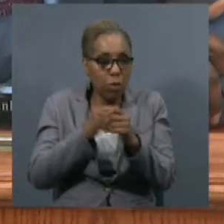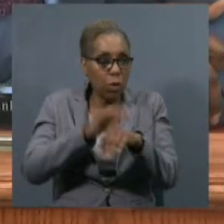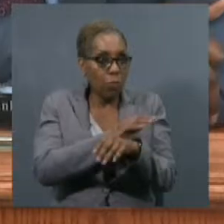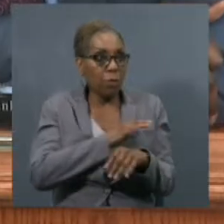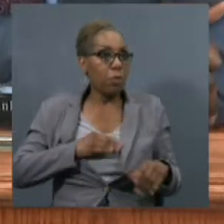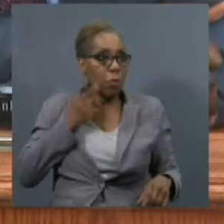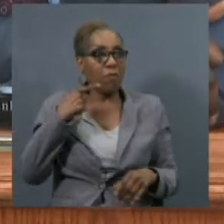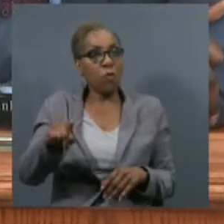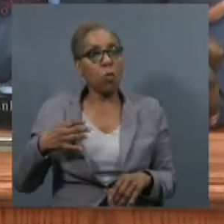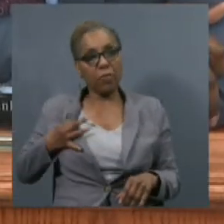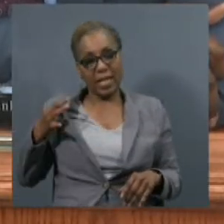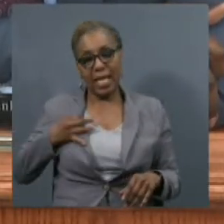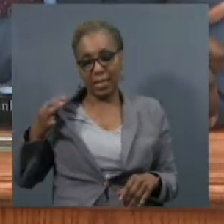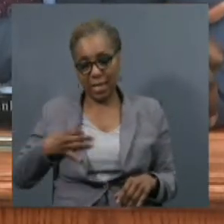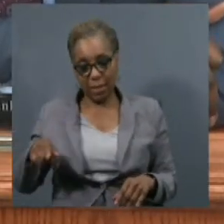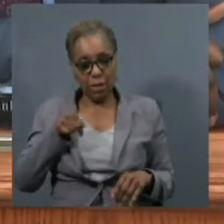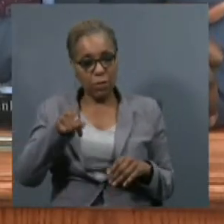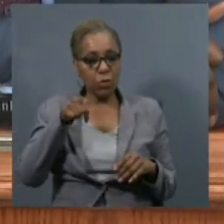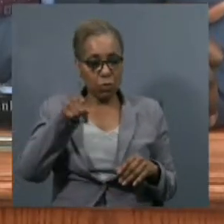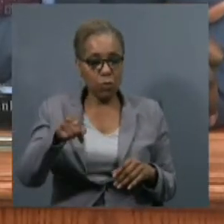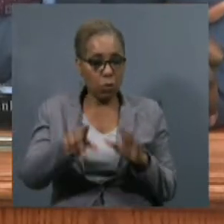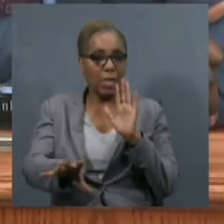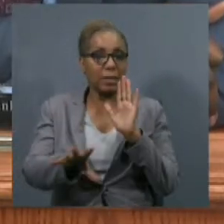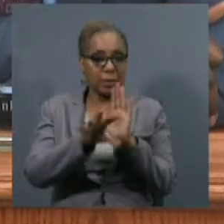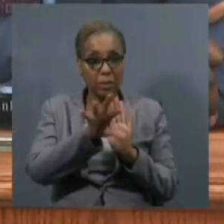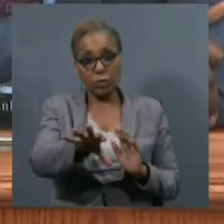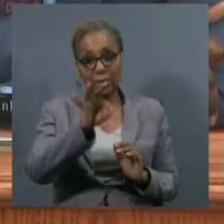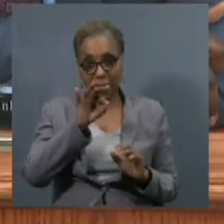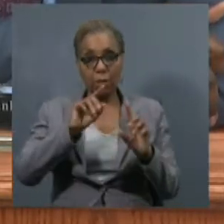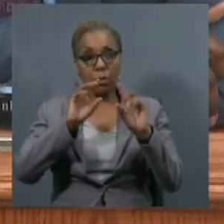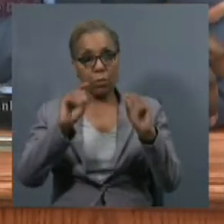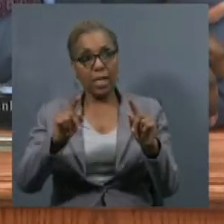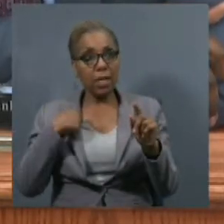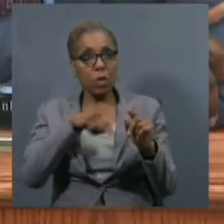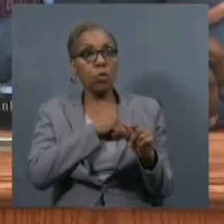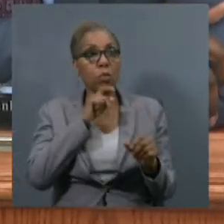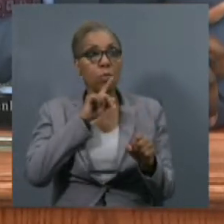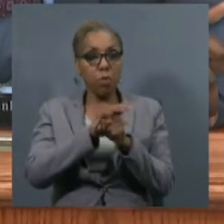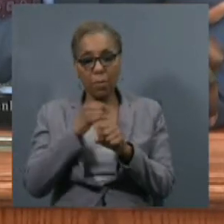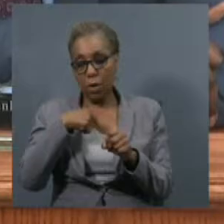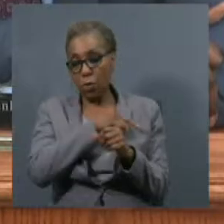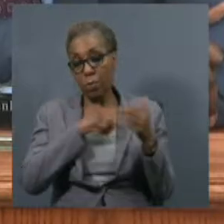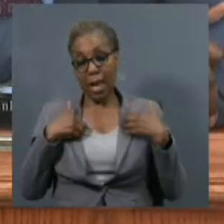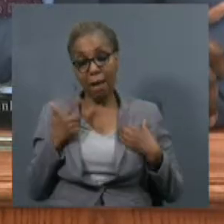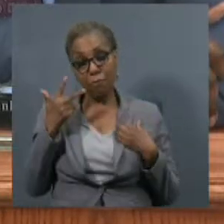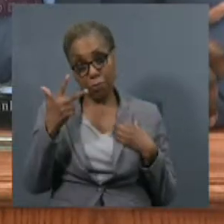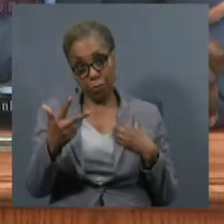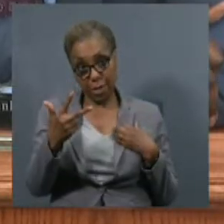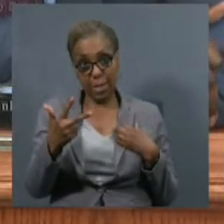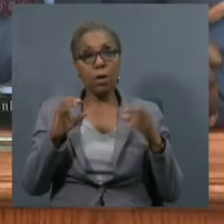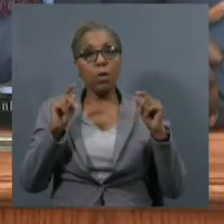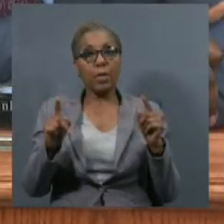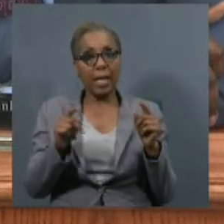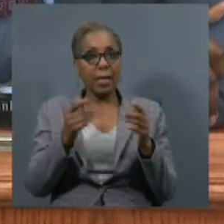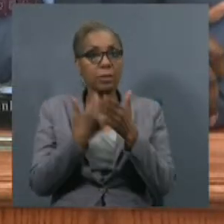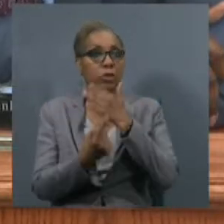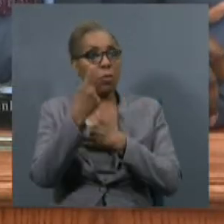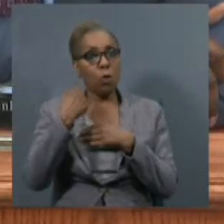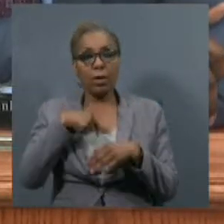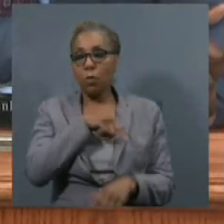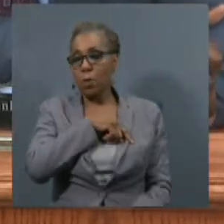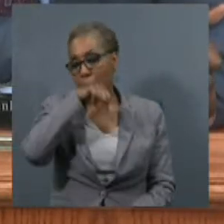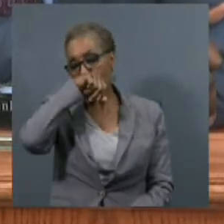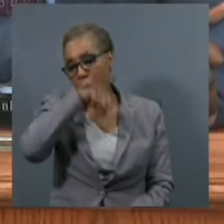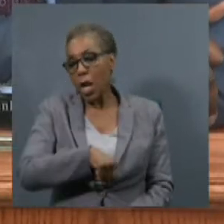for the candidate that you have selected. We were promised we'd have 3, and it would be somebody that we